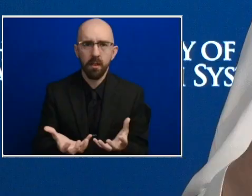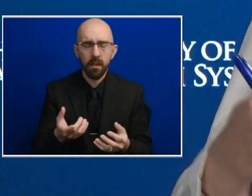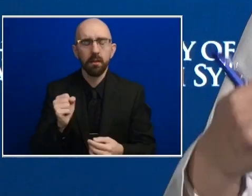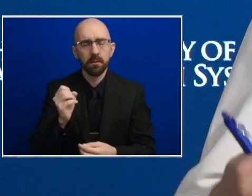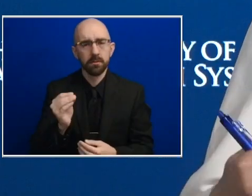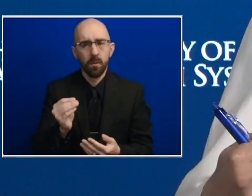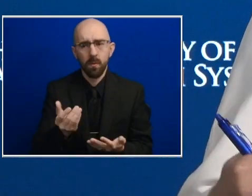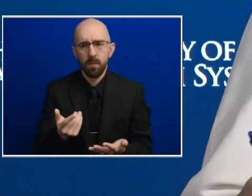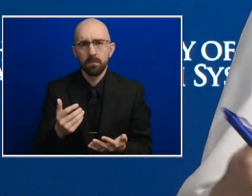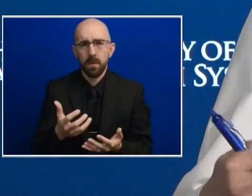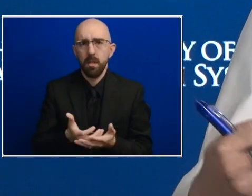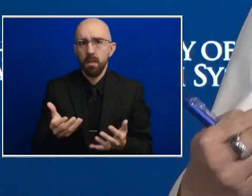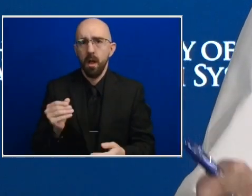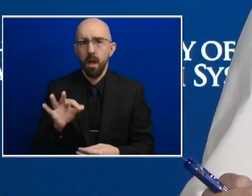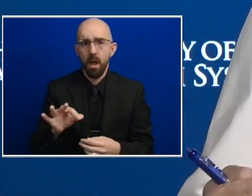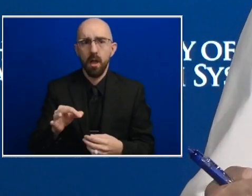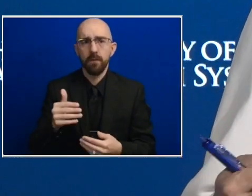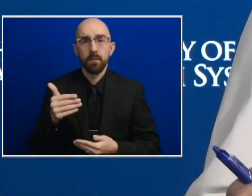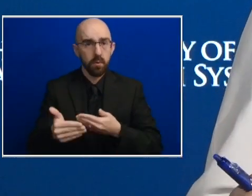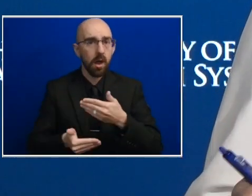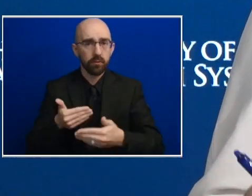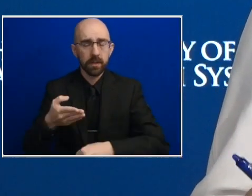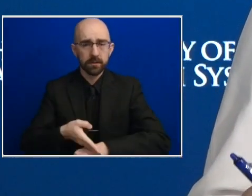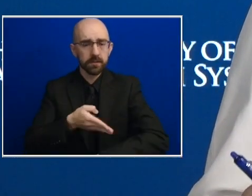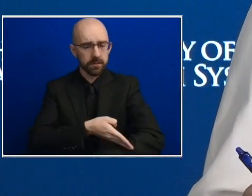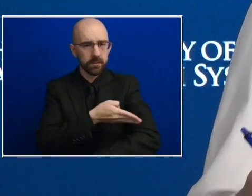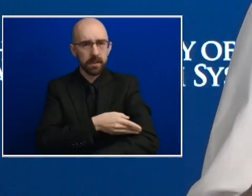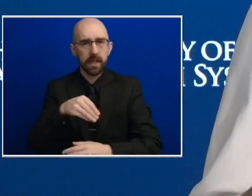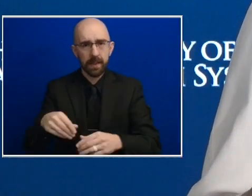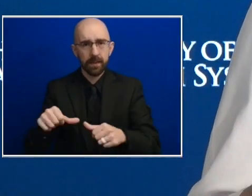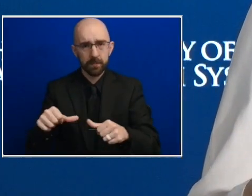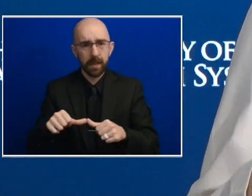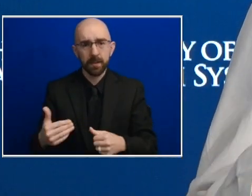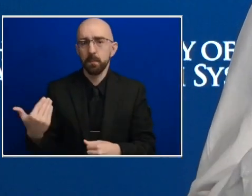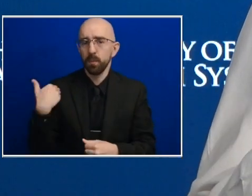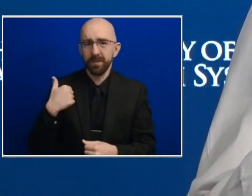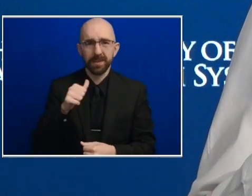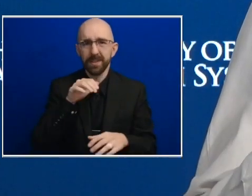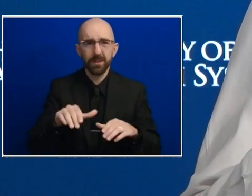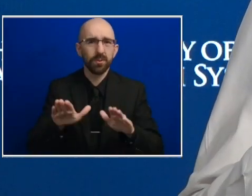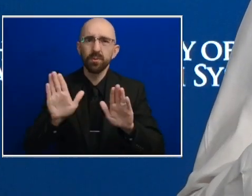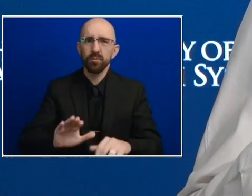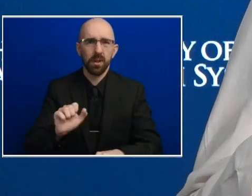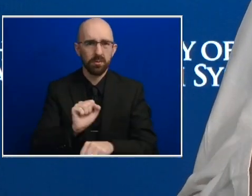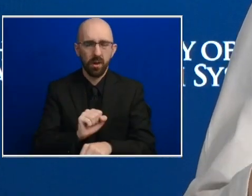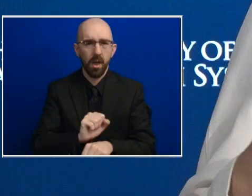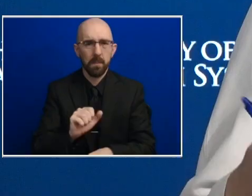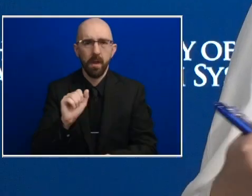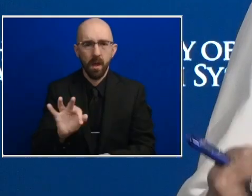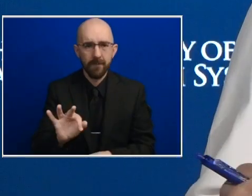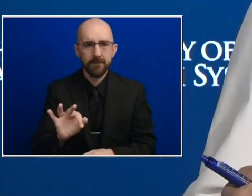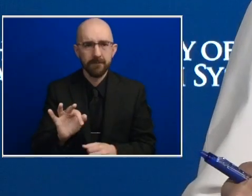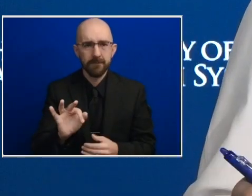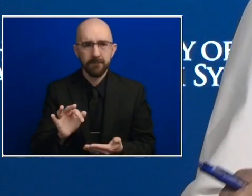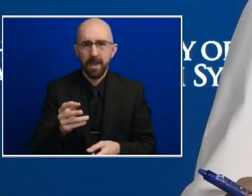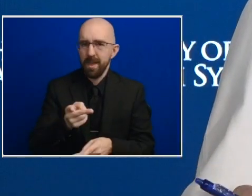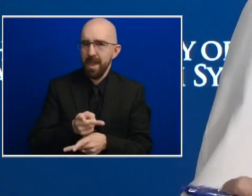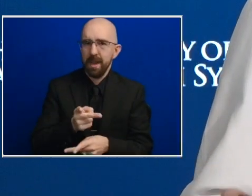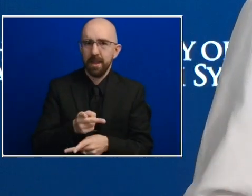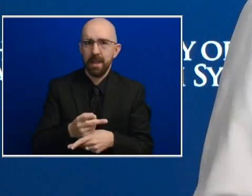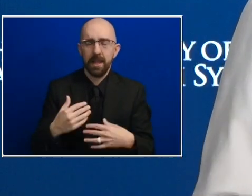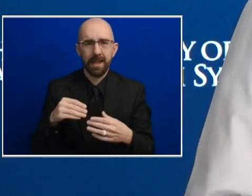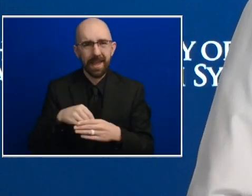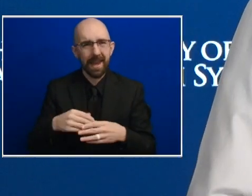a lot of progress in a space where we previously didn't do a great job of handling in a healthy way the